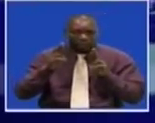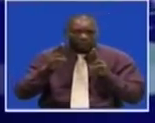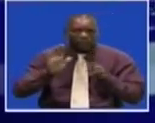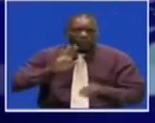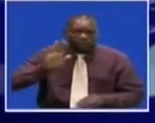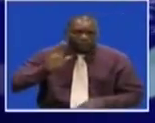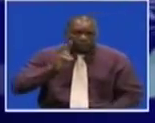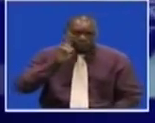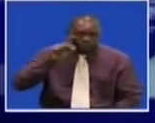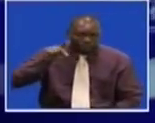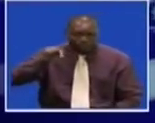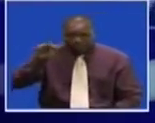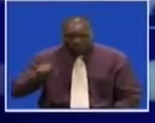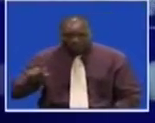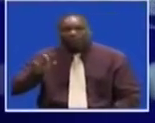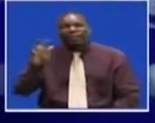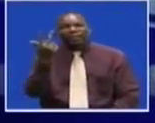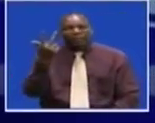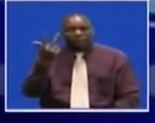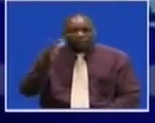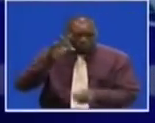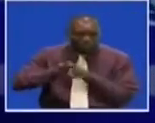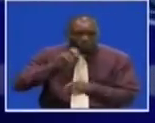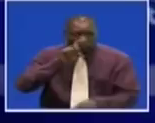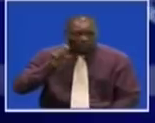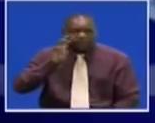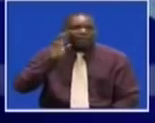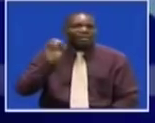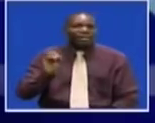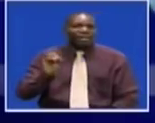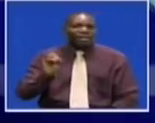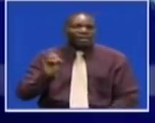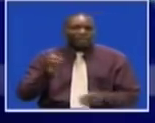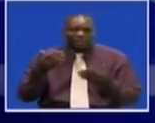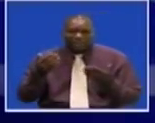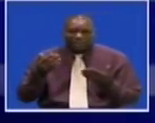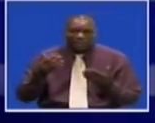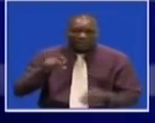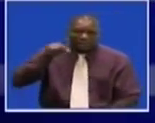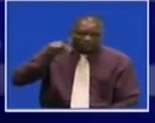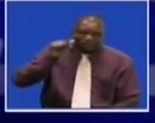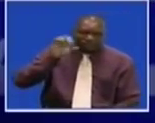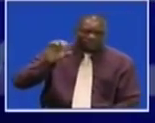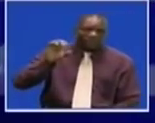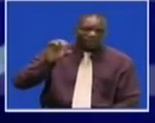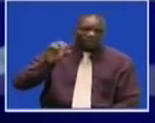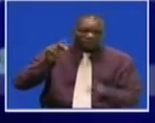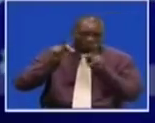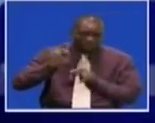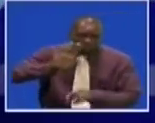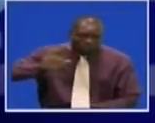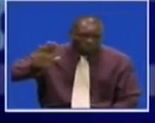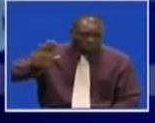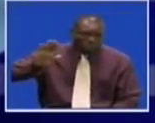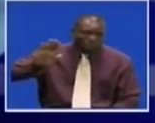Victor Kalimukwa came third with 160 votes. People's Alliance for Change candidate